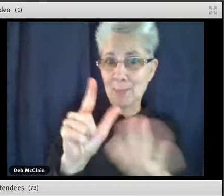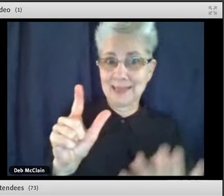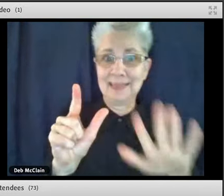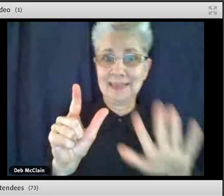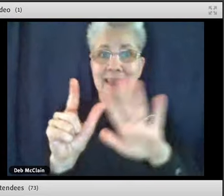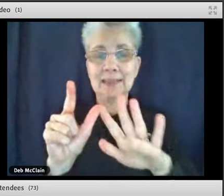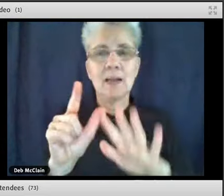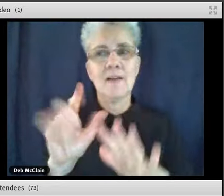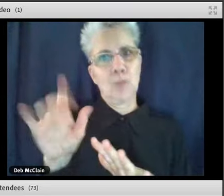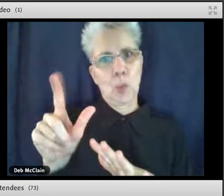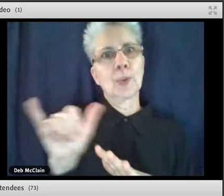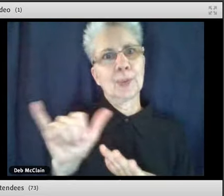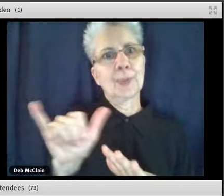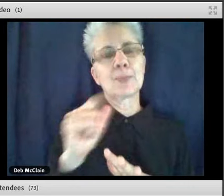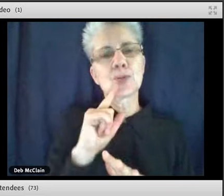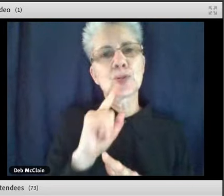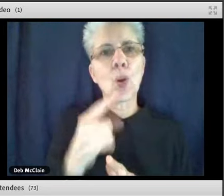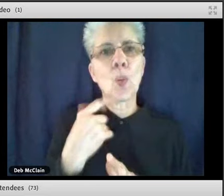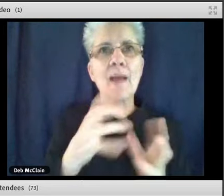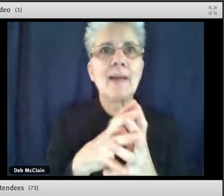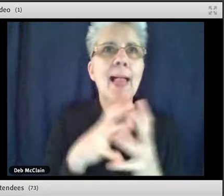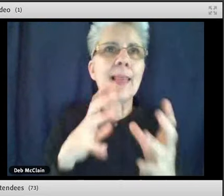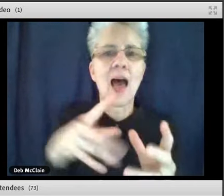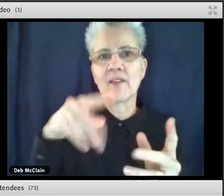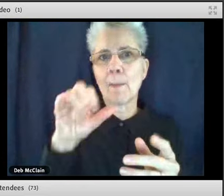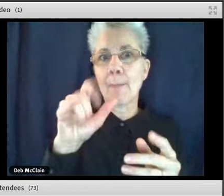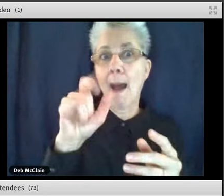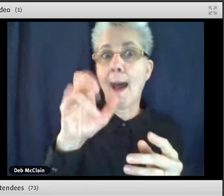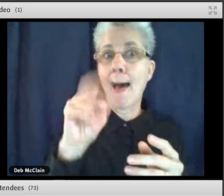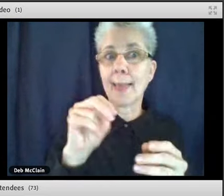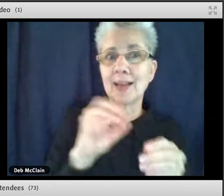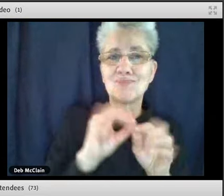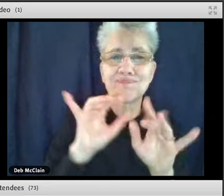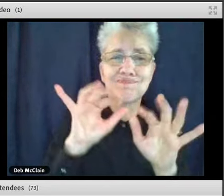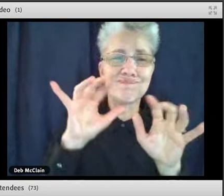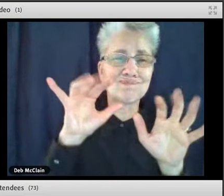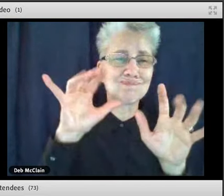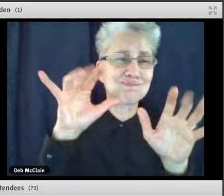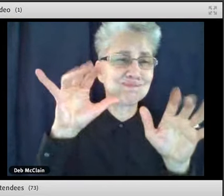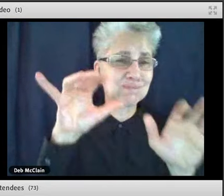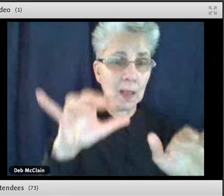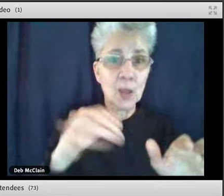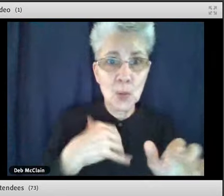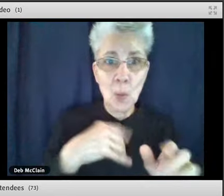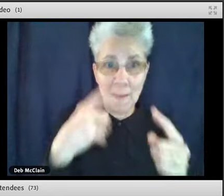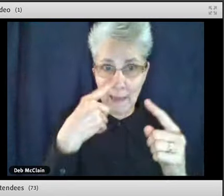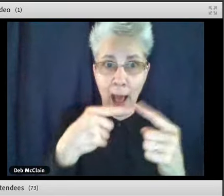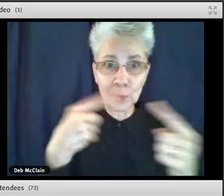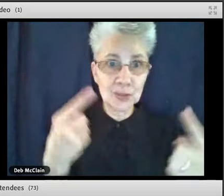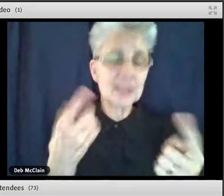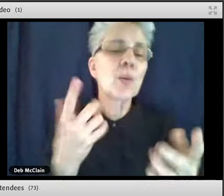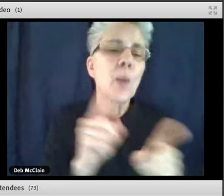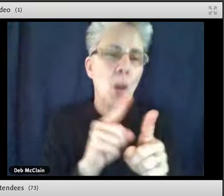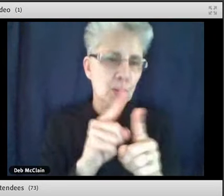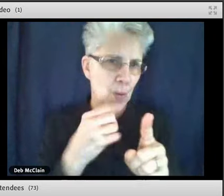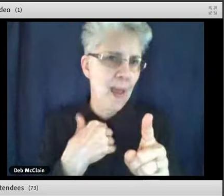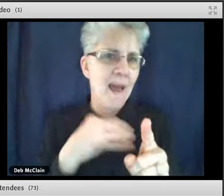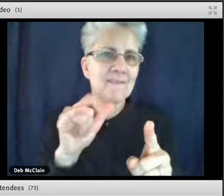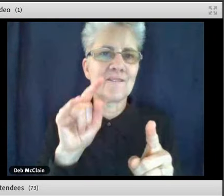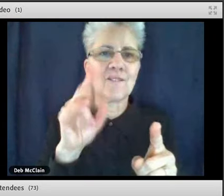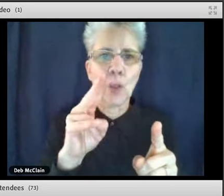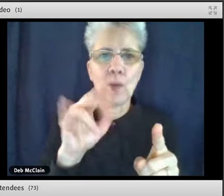in Florida too, I'm sure, is we've got a ton of pollen. So, do you have allergies? We also have the flu virus